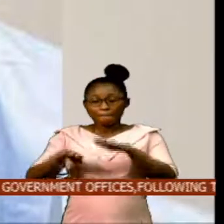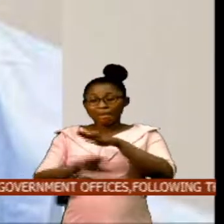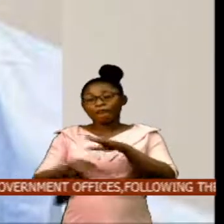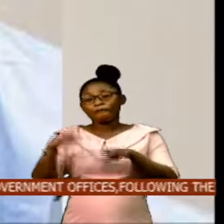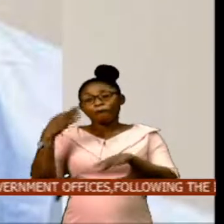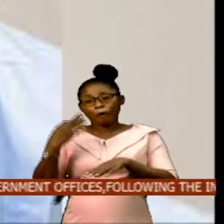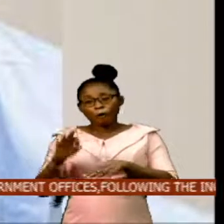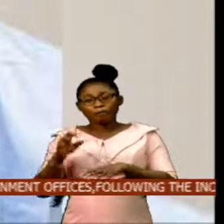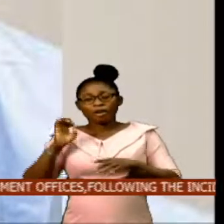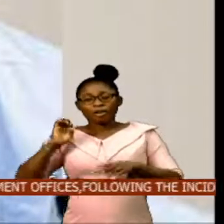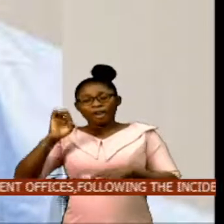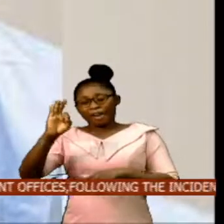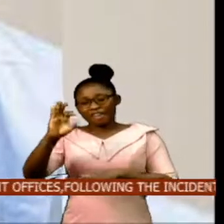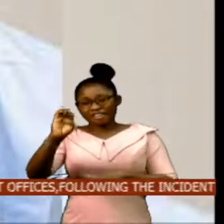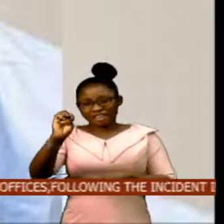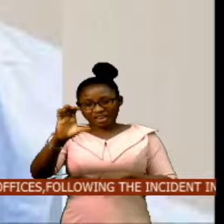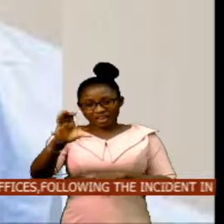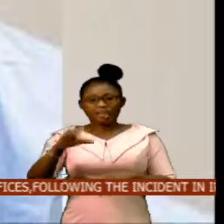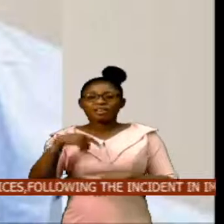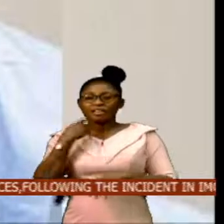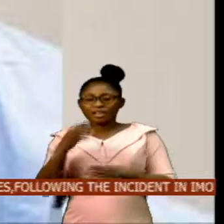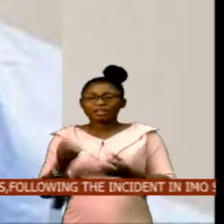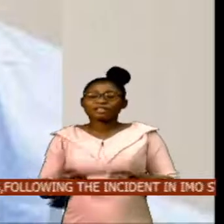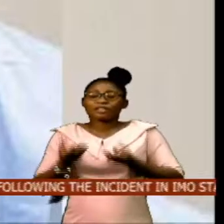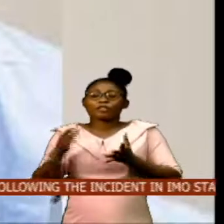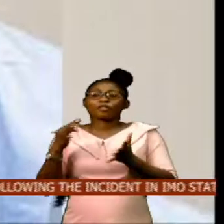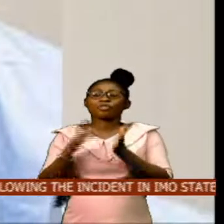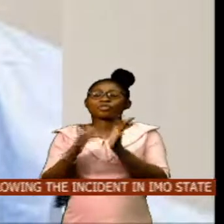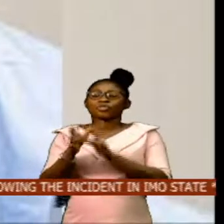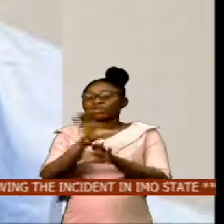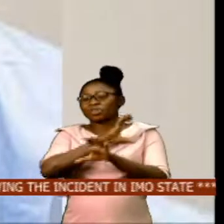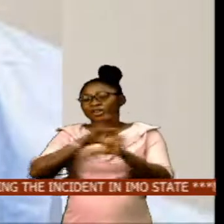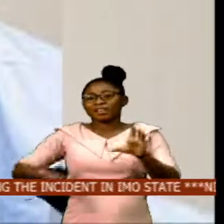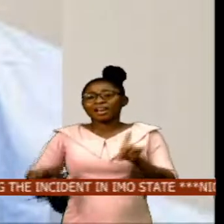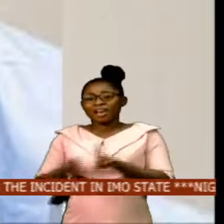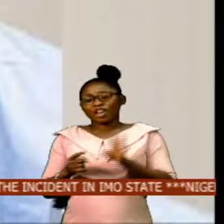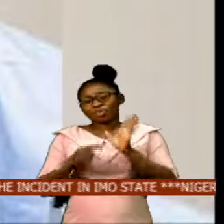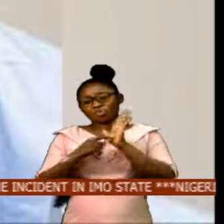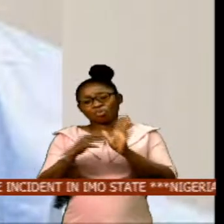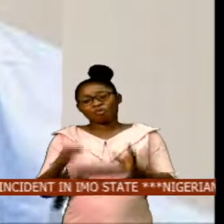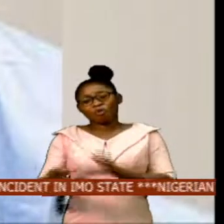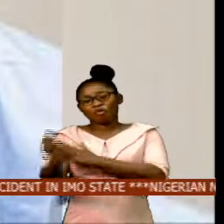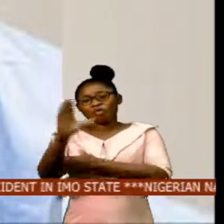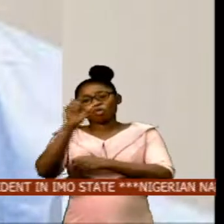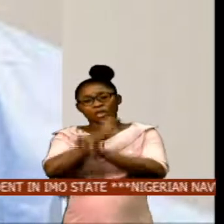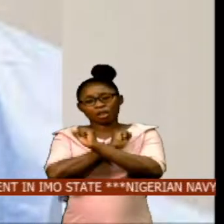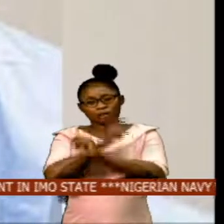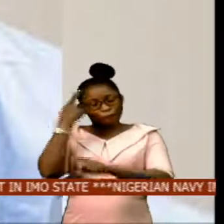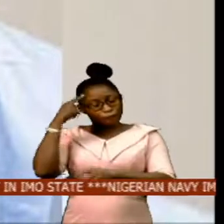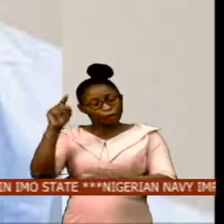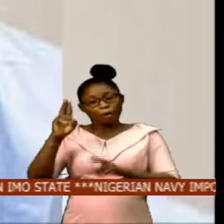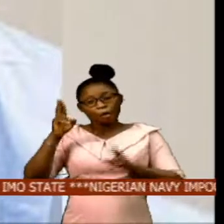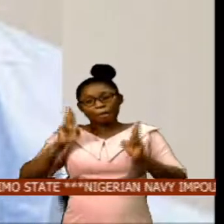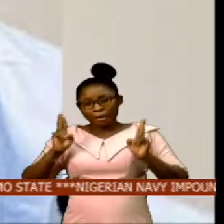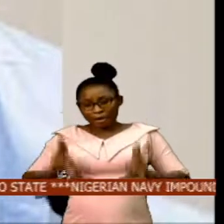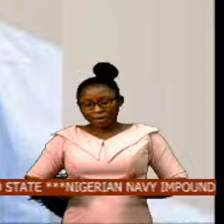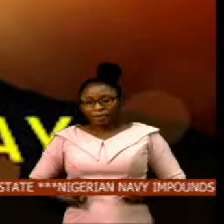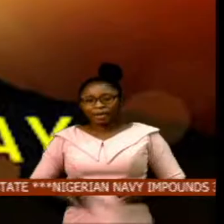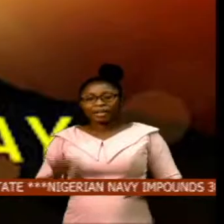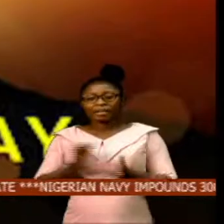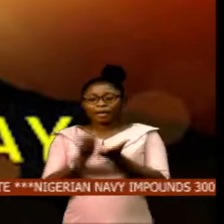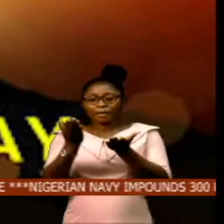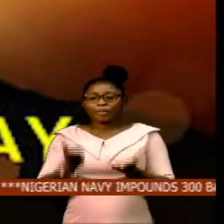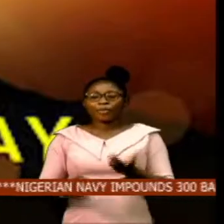Council, describes the sacrifice of Jesus Christ as the manifestation of God's love for mankind, which has